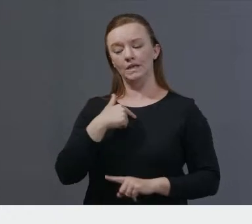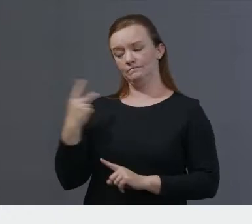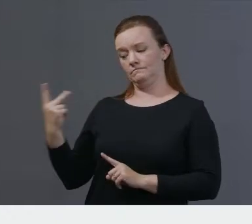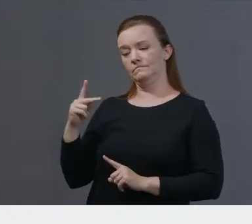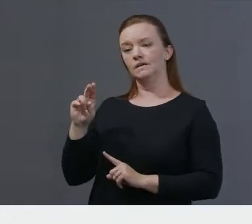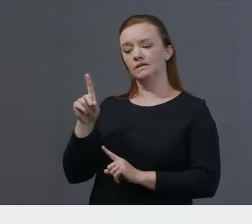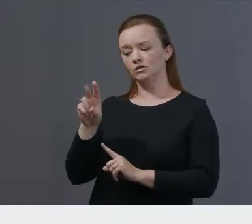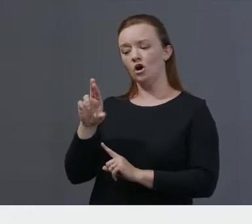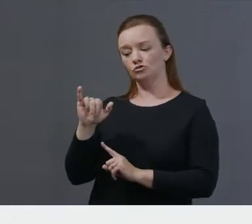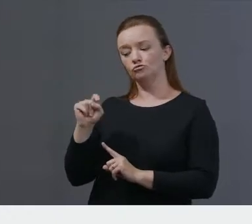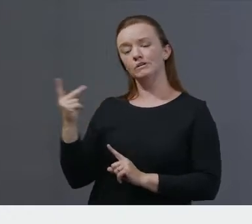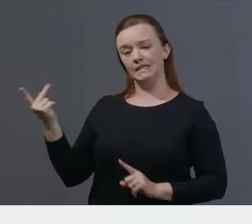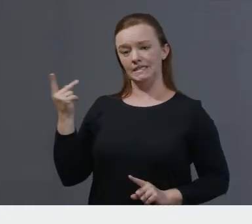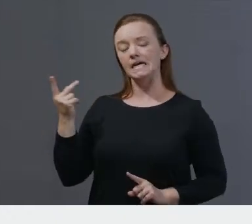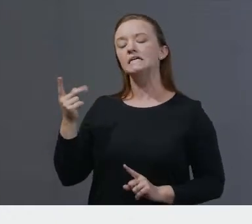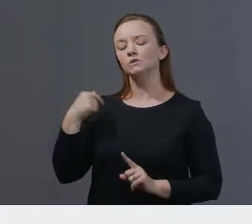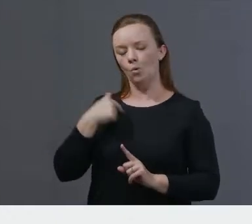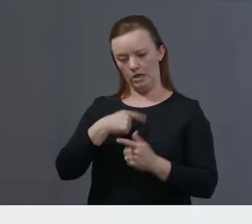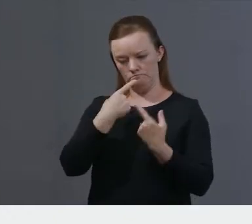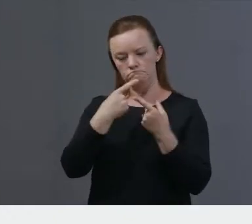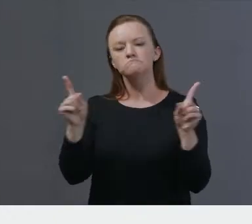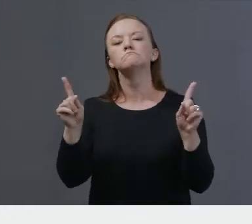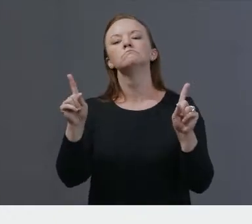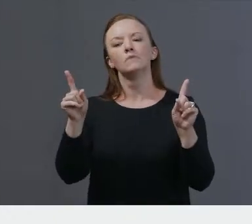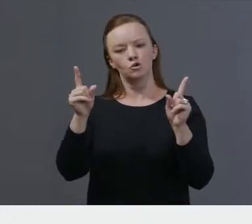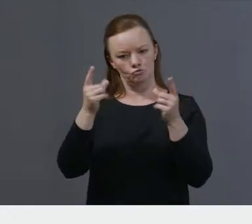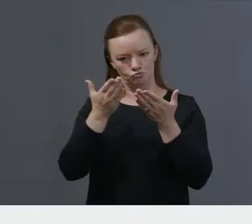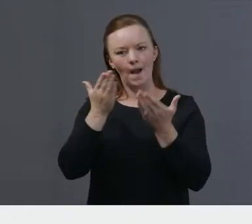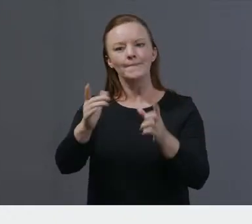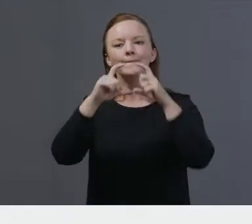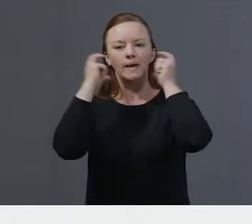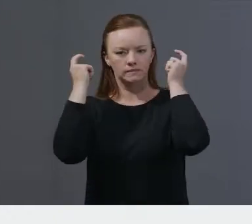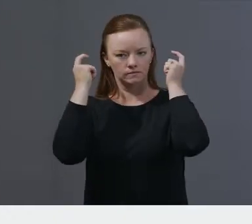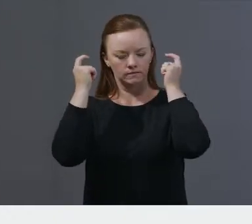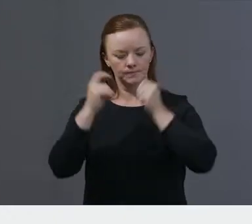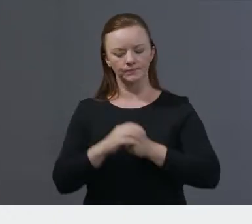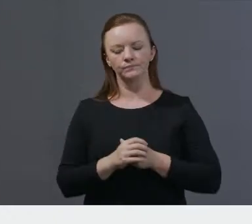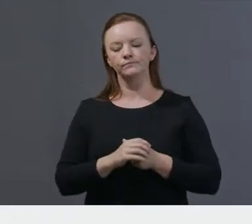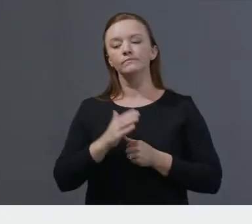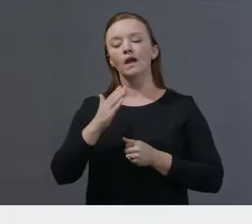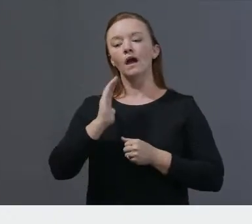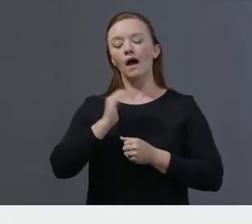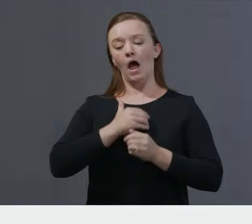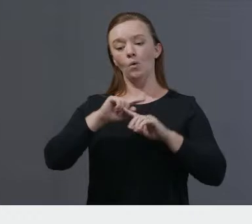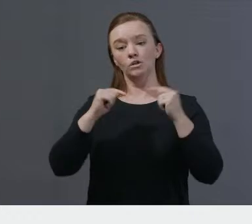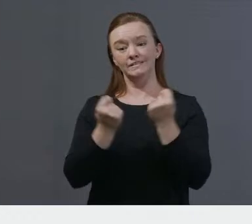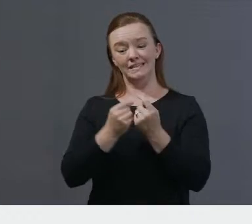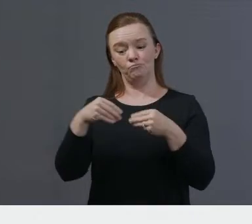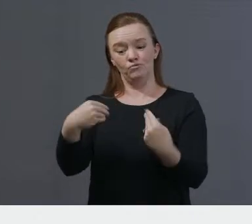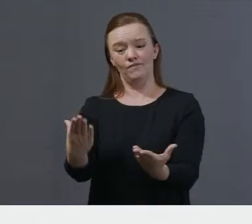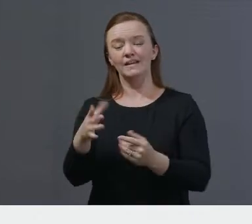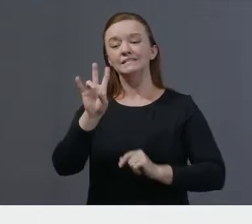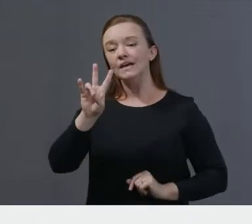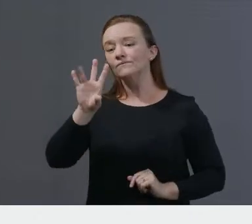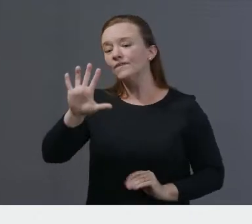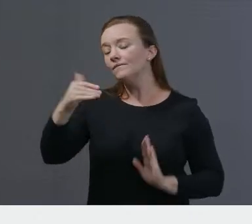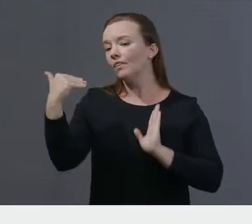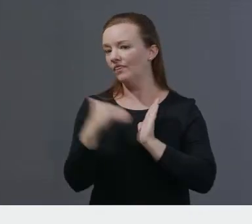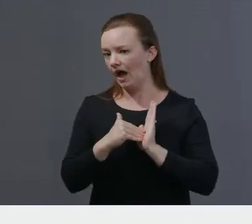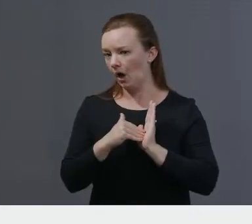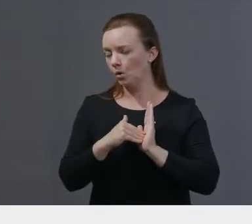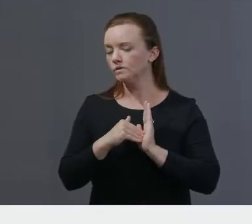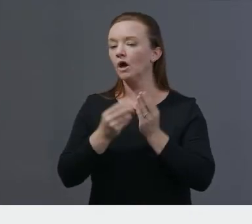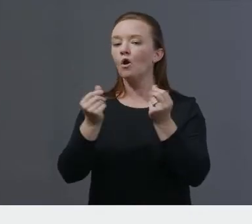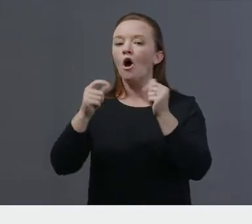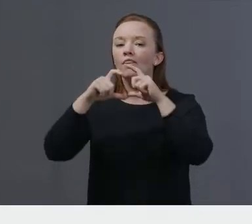In Arizona, my operations team has supplied 75,000 cloth face coverings to public employees, and